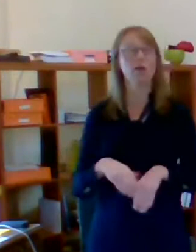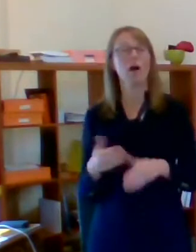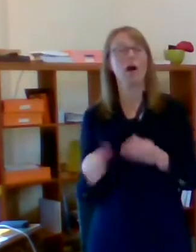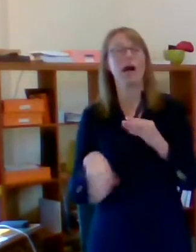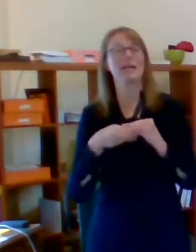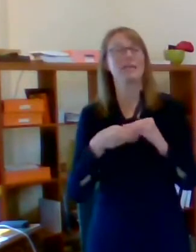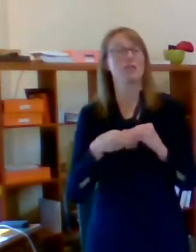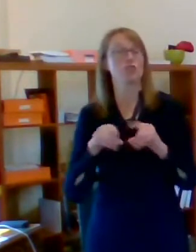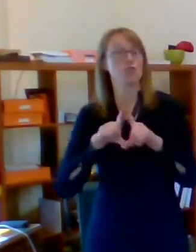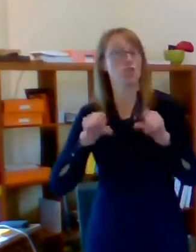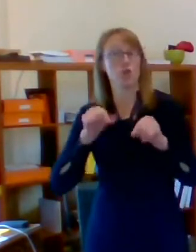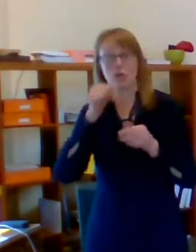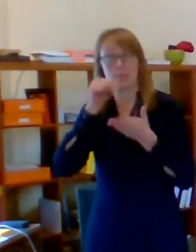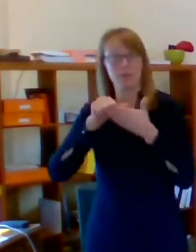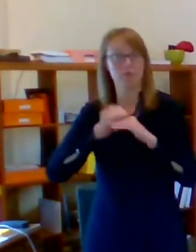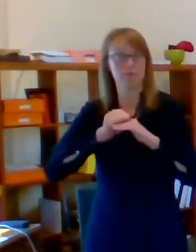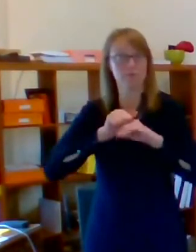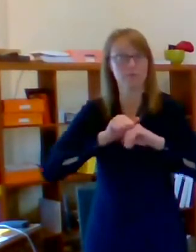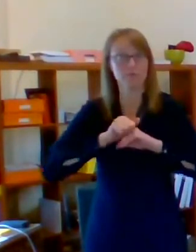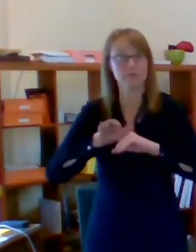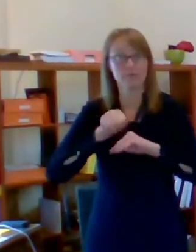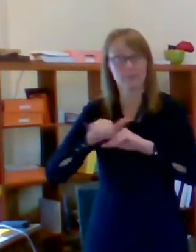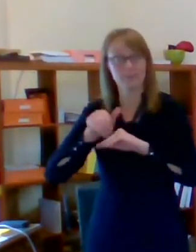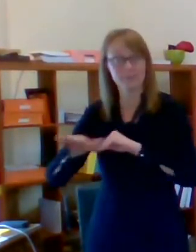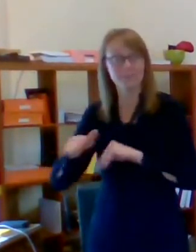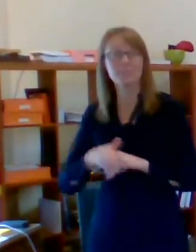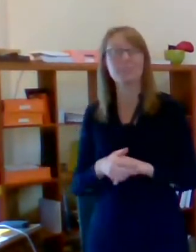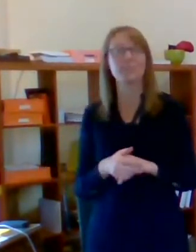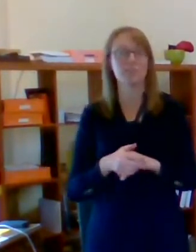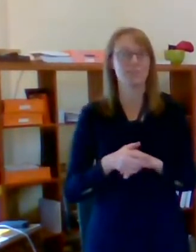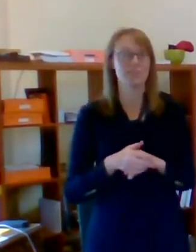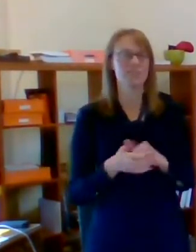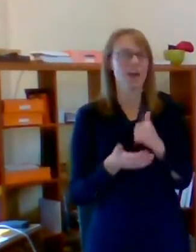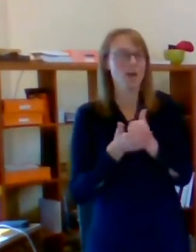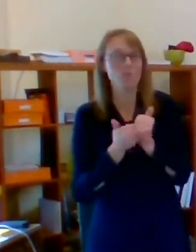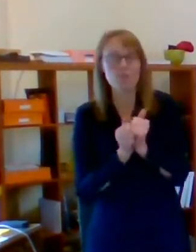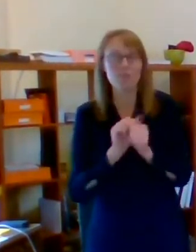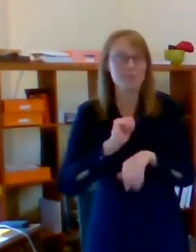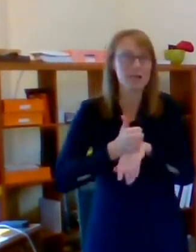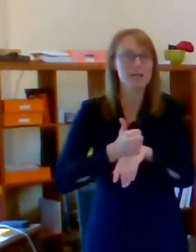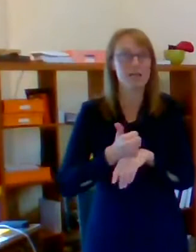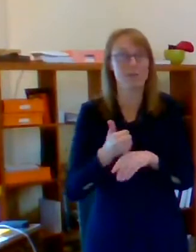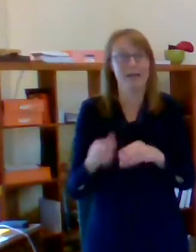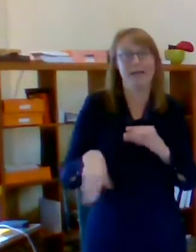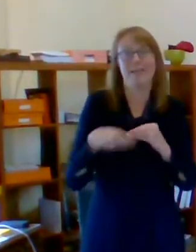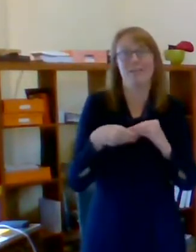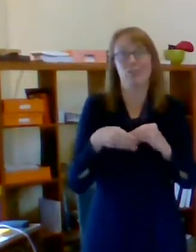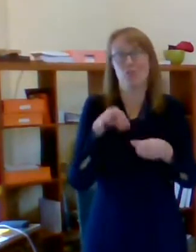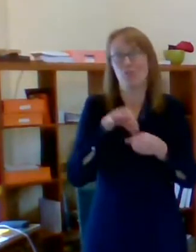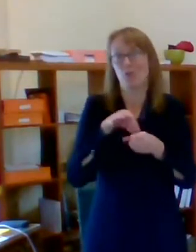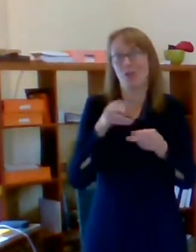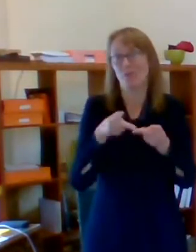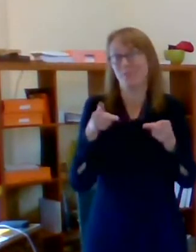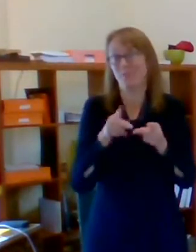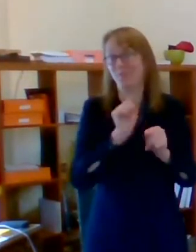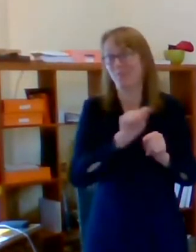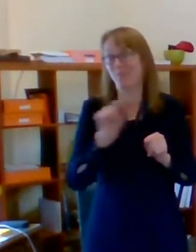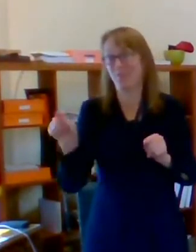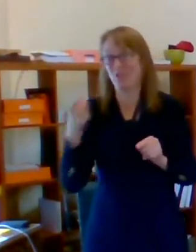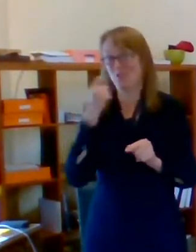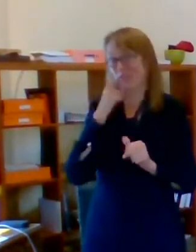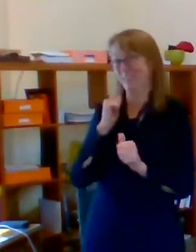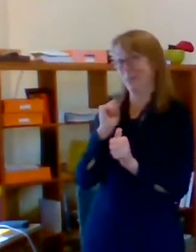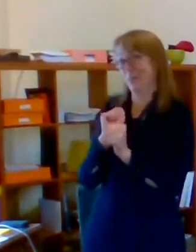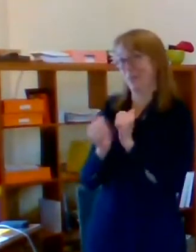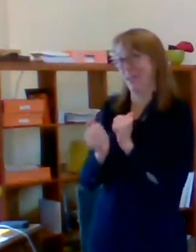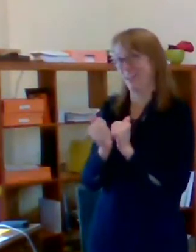the costs of the remote voting locations. So we're grateful for that. We just actually passed that grant today at the Board